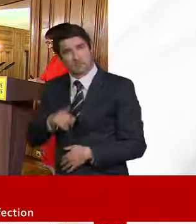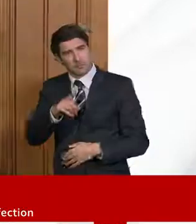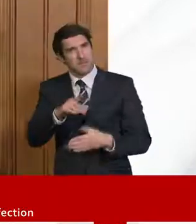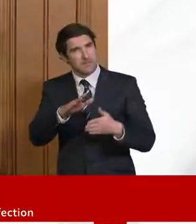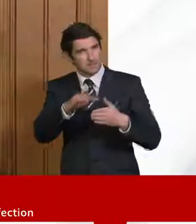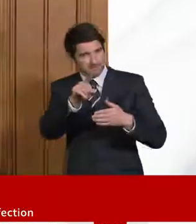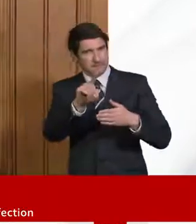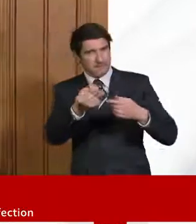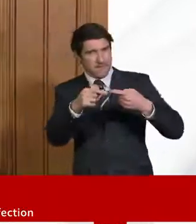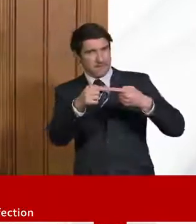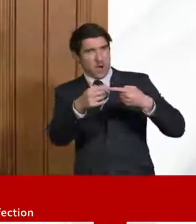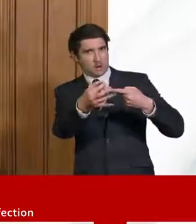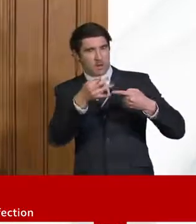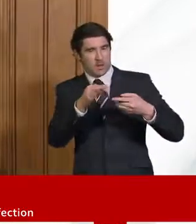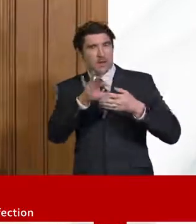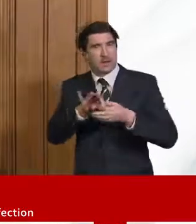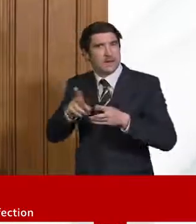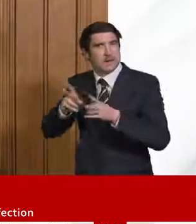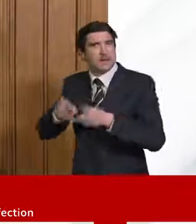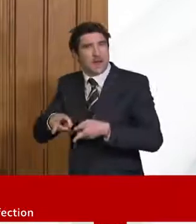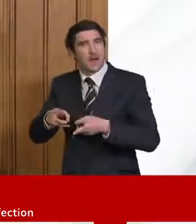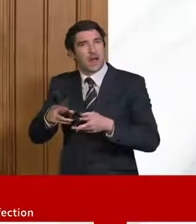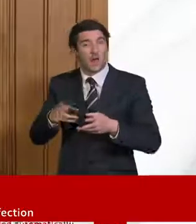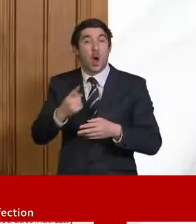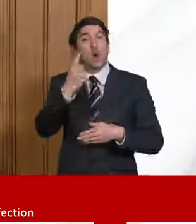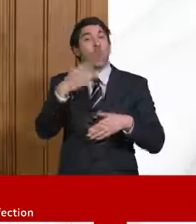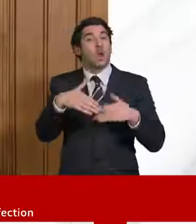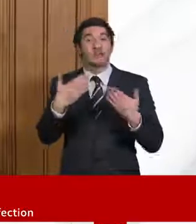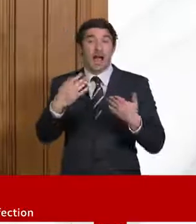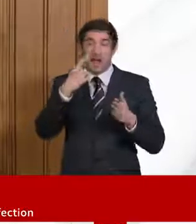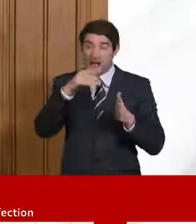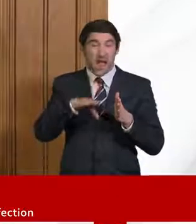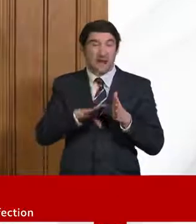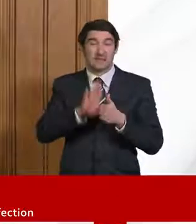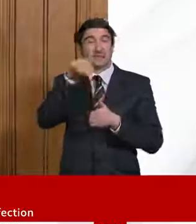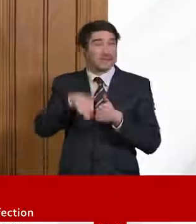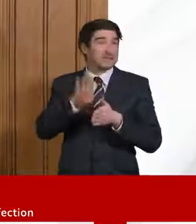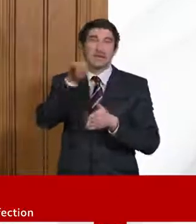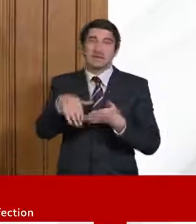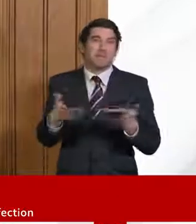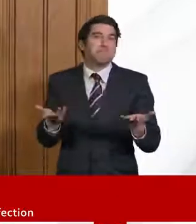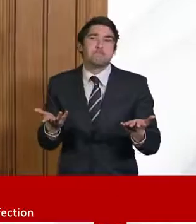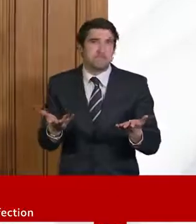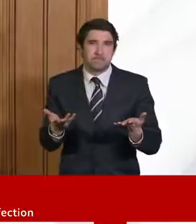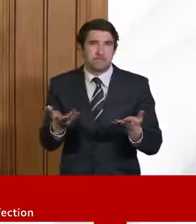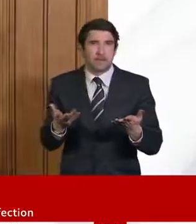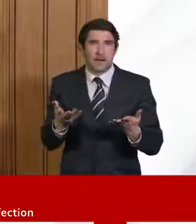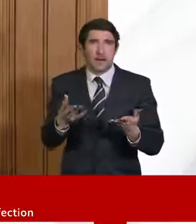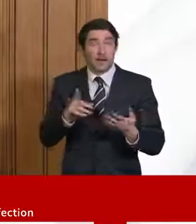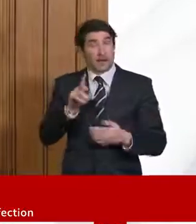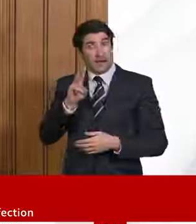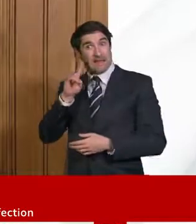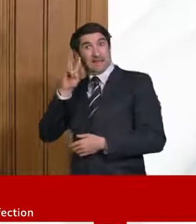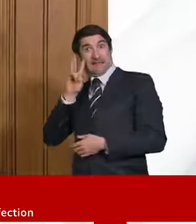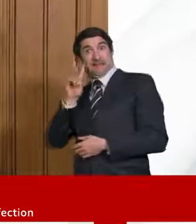important is to look over a number of days rather than from one day to the next. For instance, over the last few days we've seen a decrease. So I